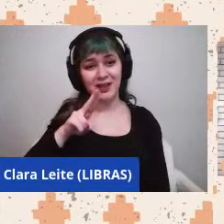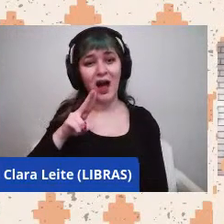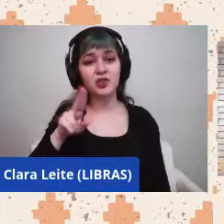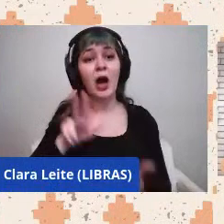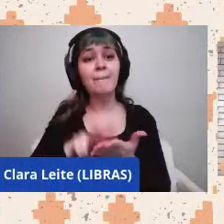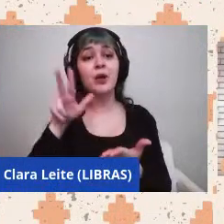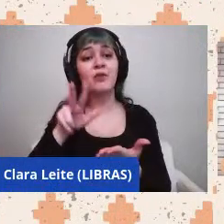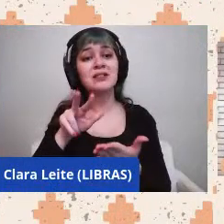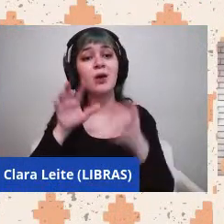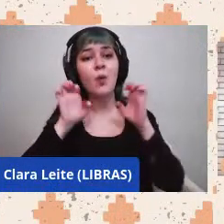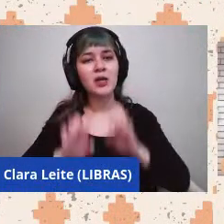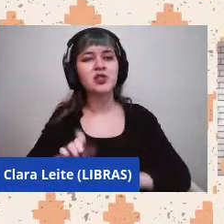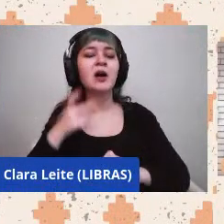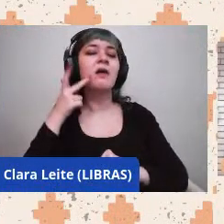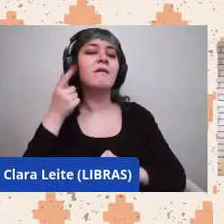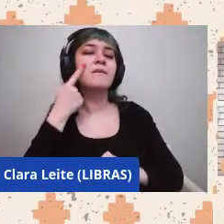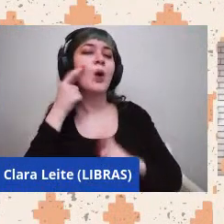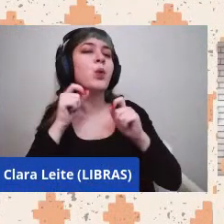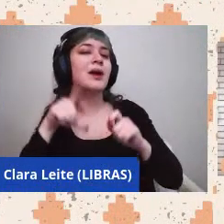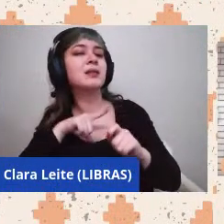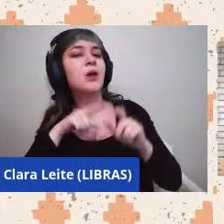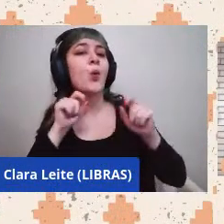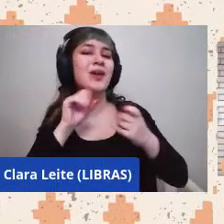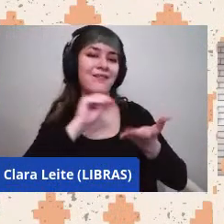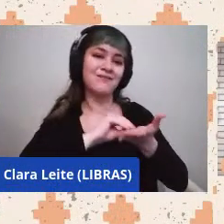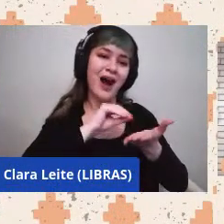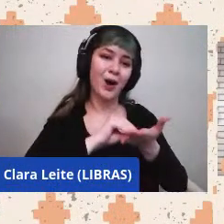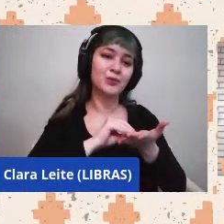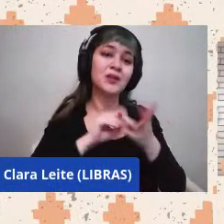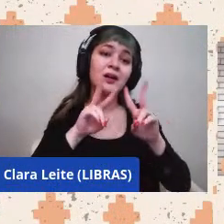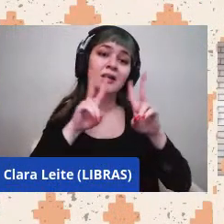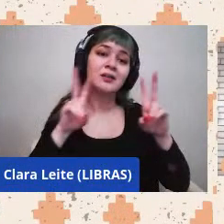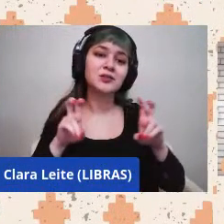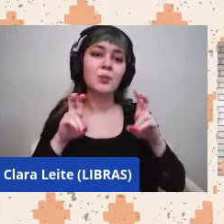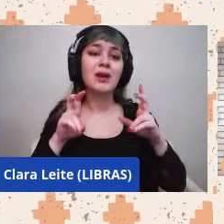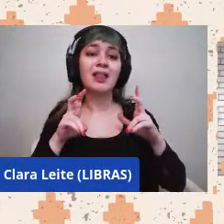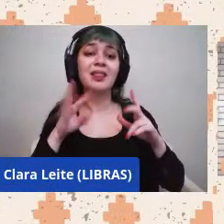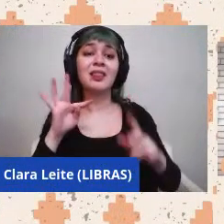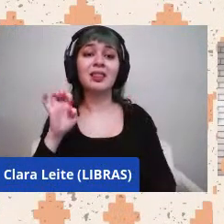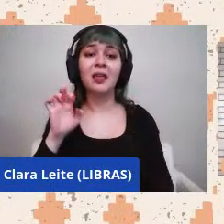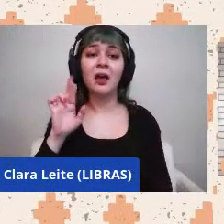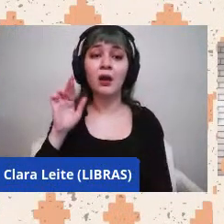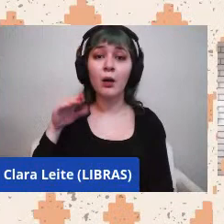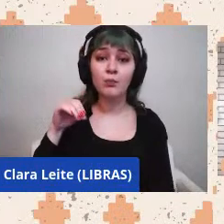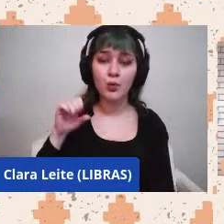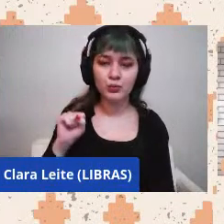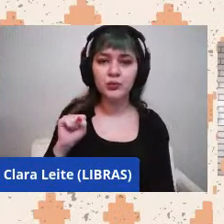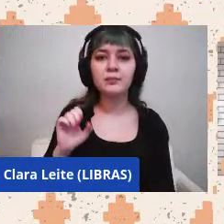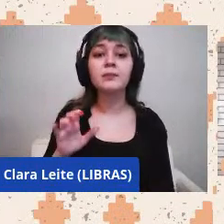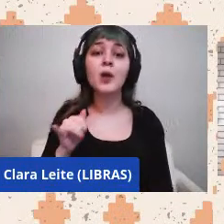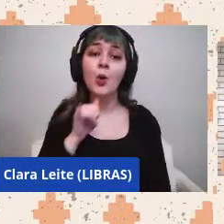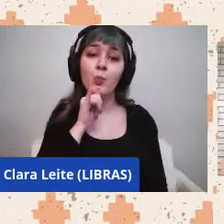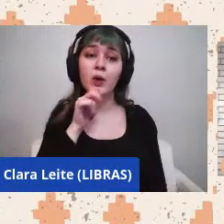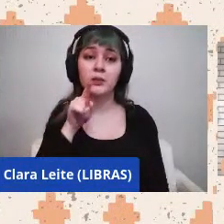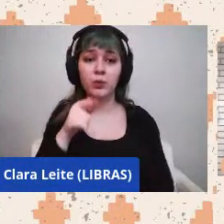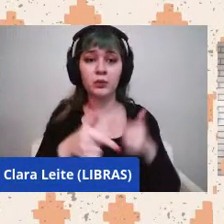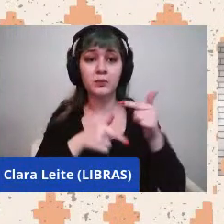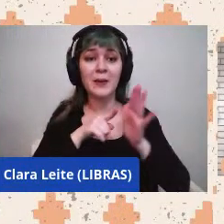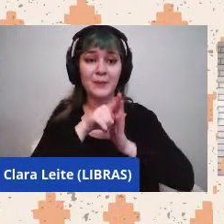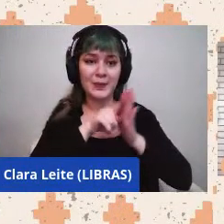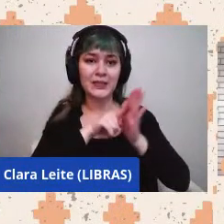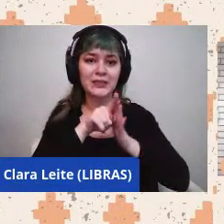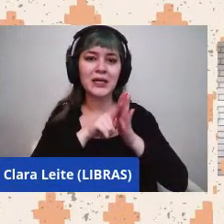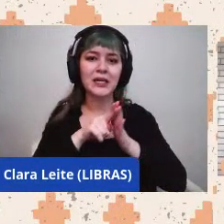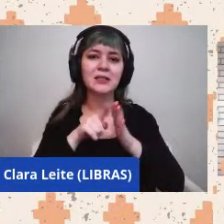is included and what is excluded in quite sort of tangible terms. So first of all, if you're a researcher who's embarking on a